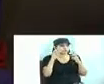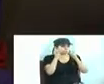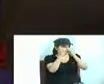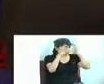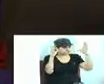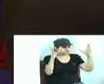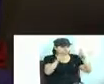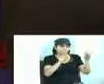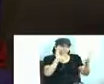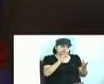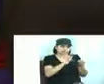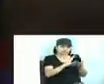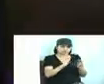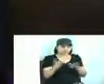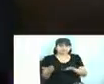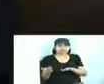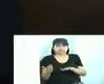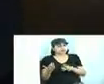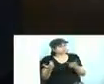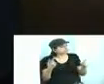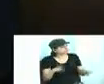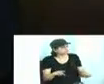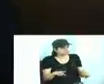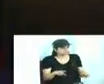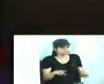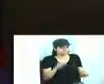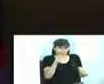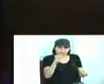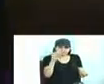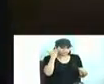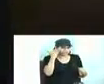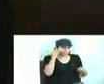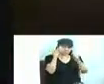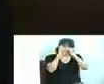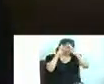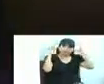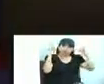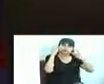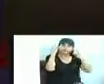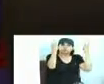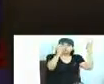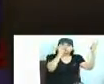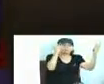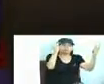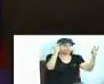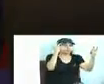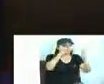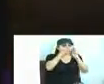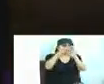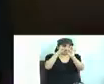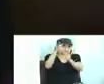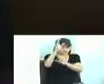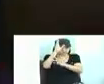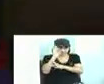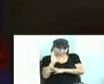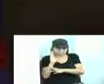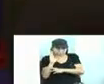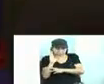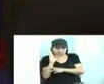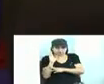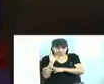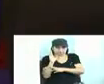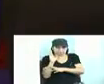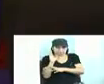perish. This is what happens. If we don't have a vision for ourselves, if our vision is not connected to God's vision for us, what ends up happening is